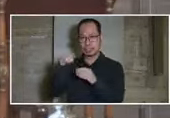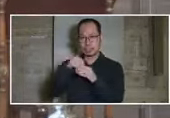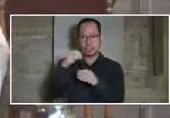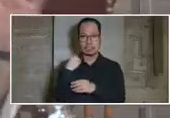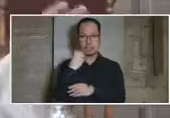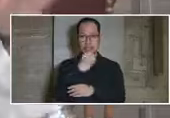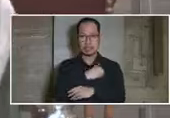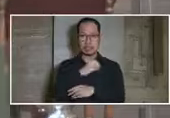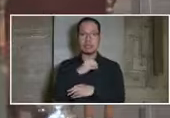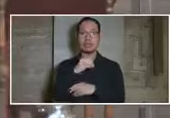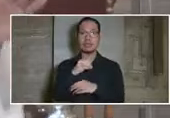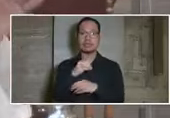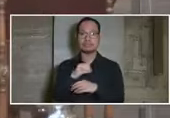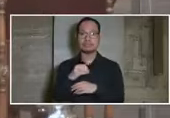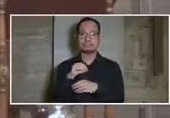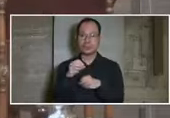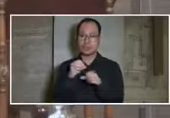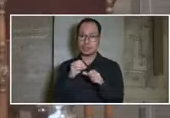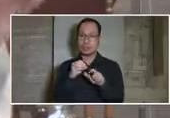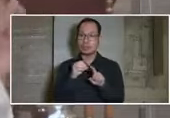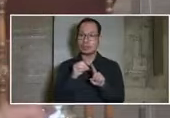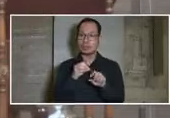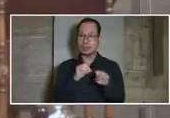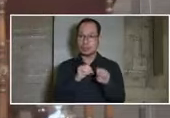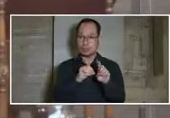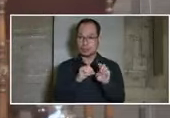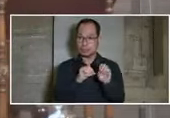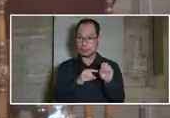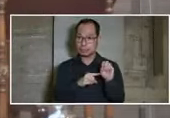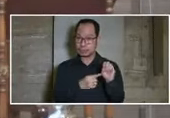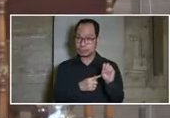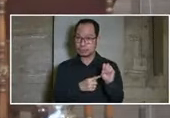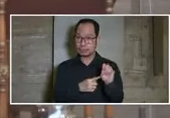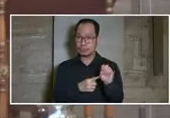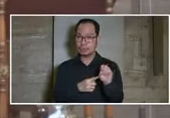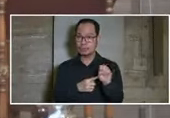proper and original beauty and goodness.